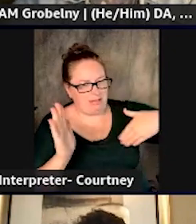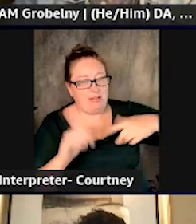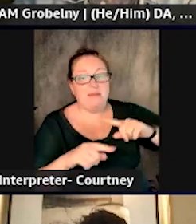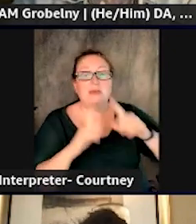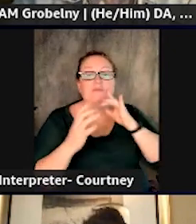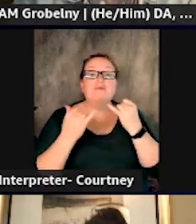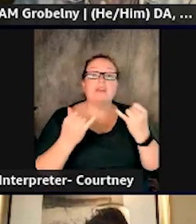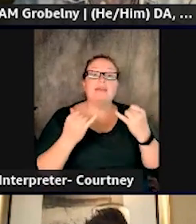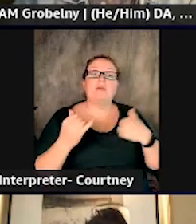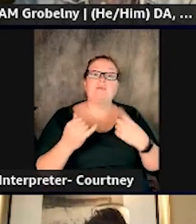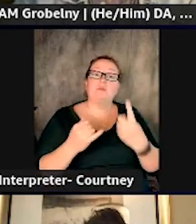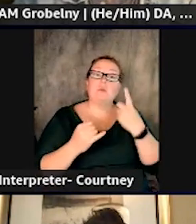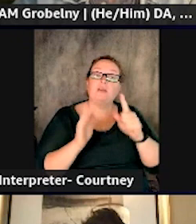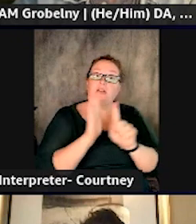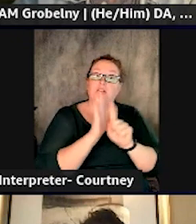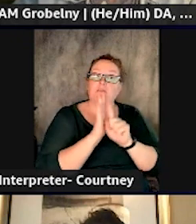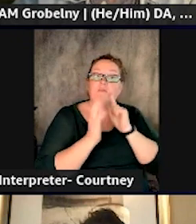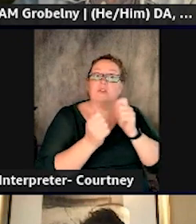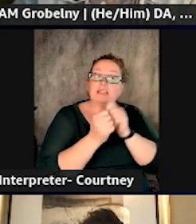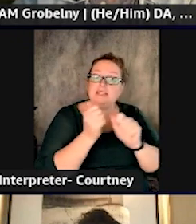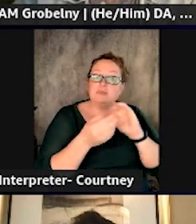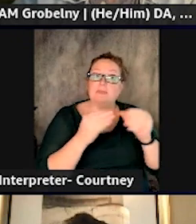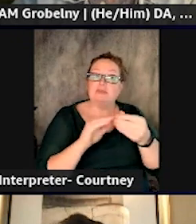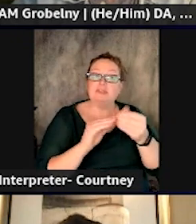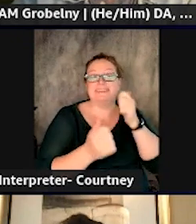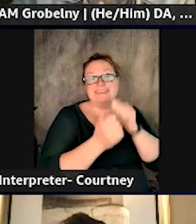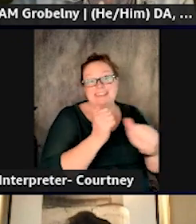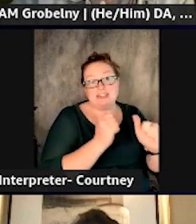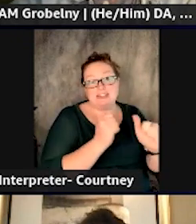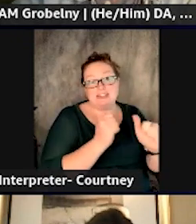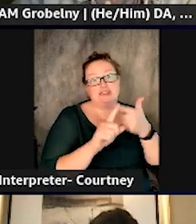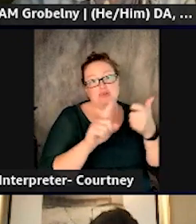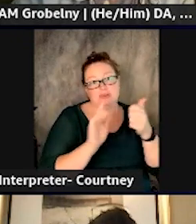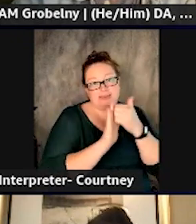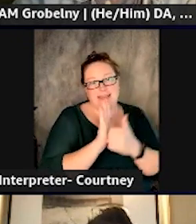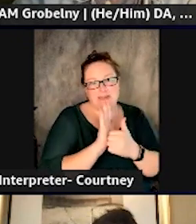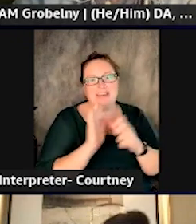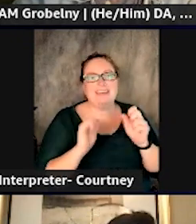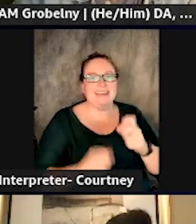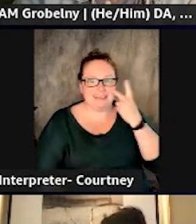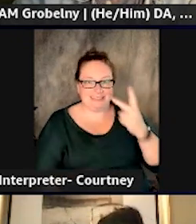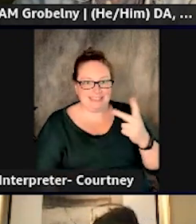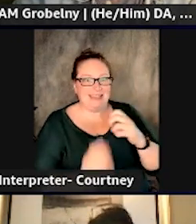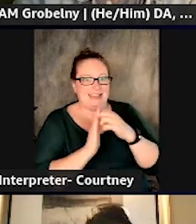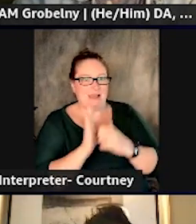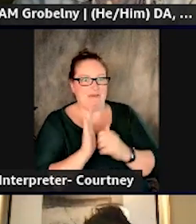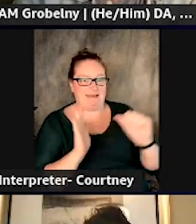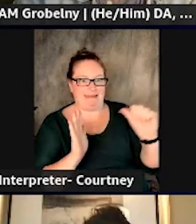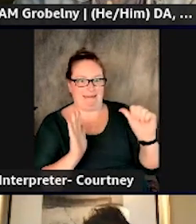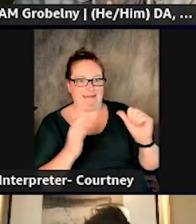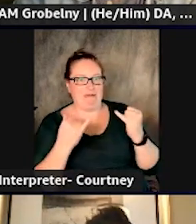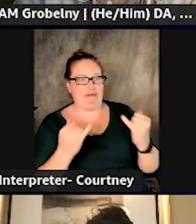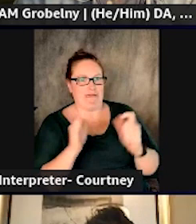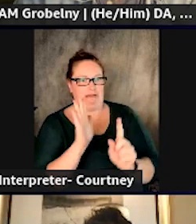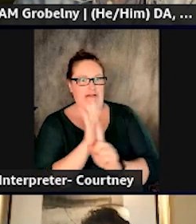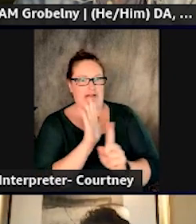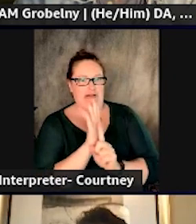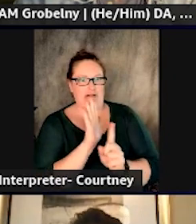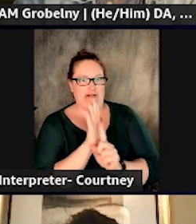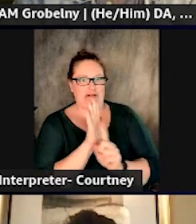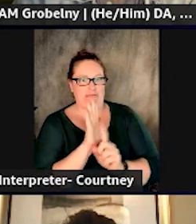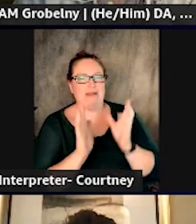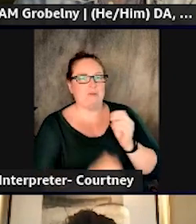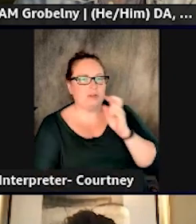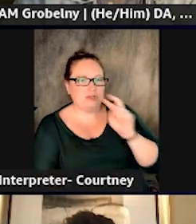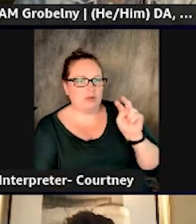alarm for each metric and each source account. And I can see that account A is an alarm. So now I want to go take a look at that. So I